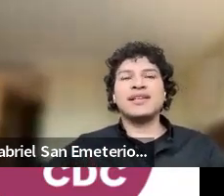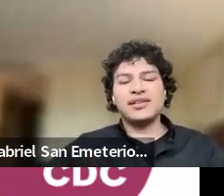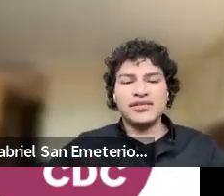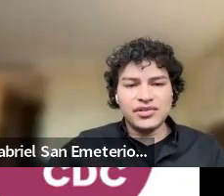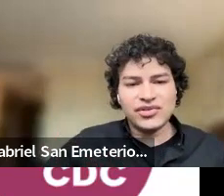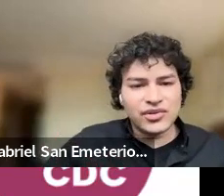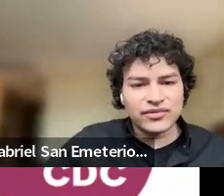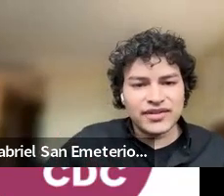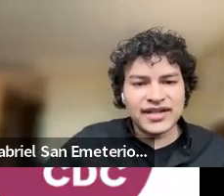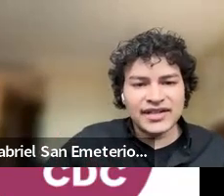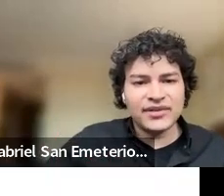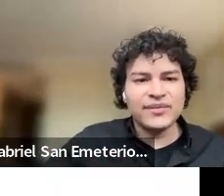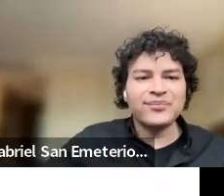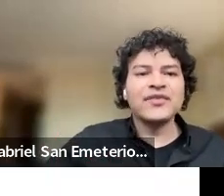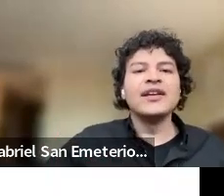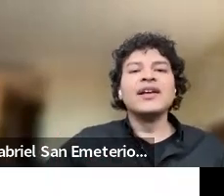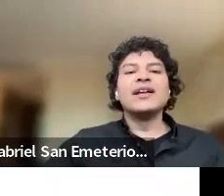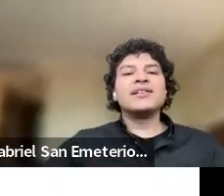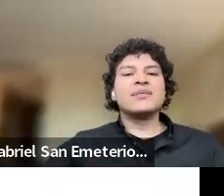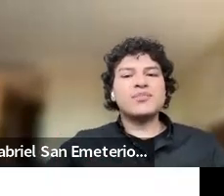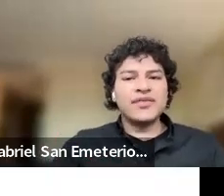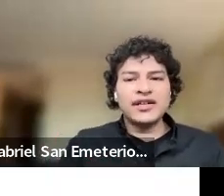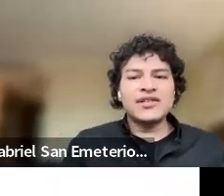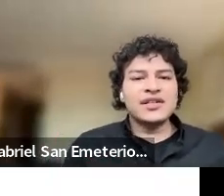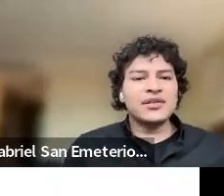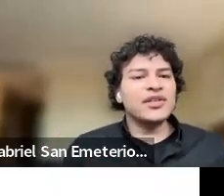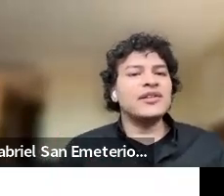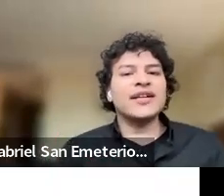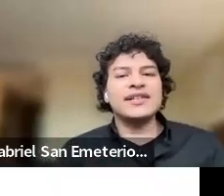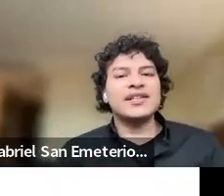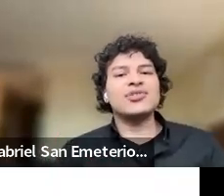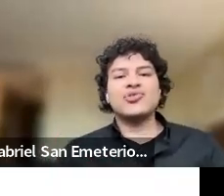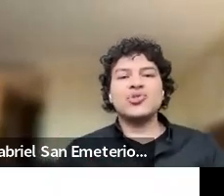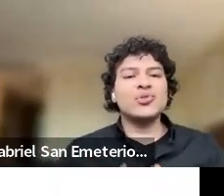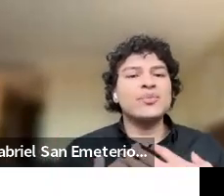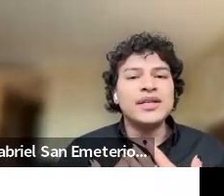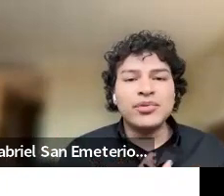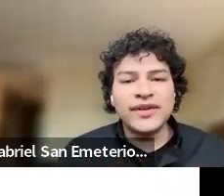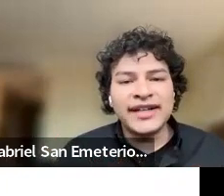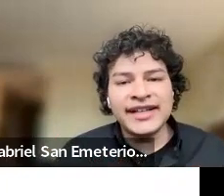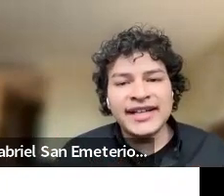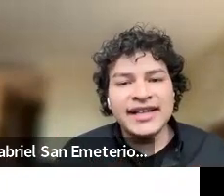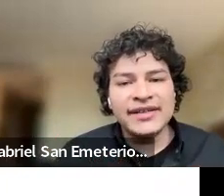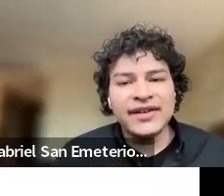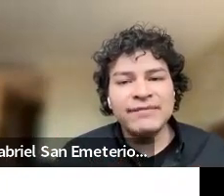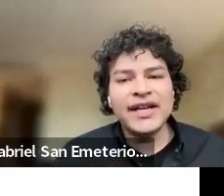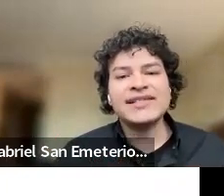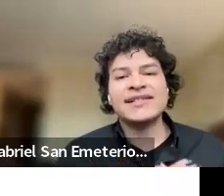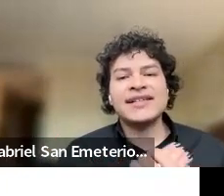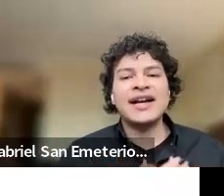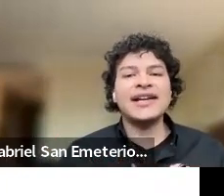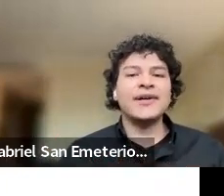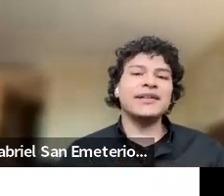aren't masking, you don't either. Service providers and community organizations, you should be providing